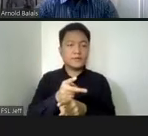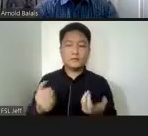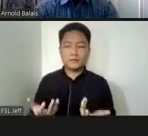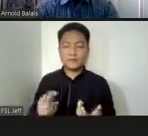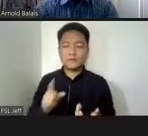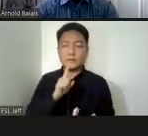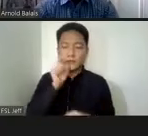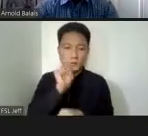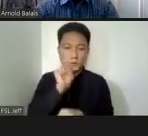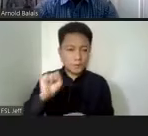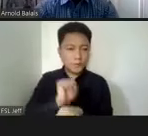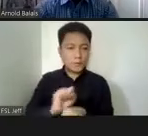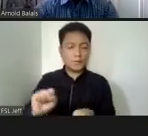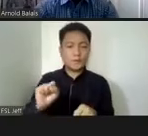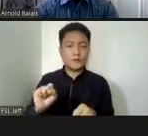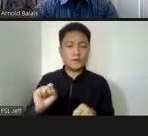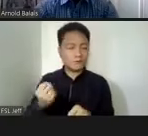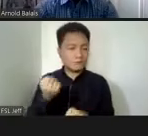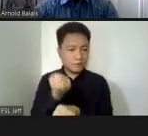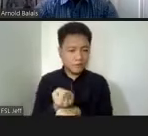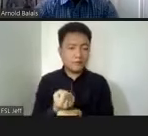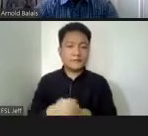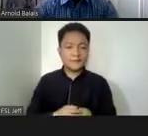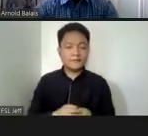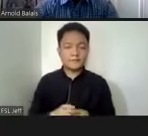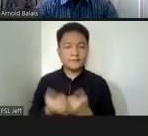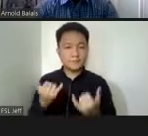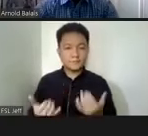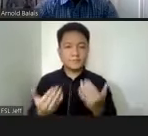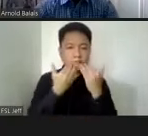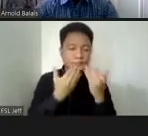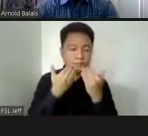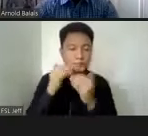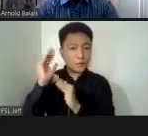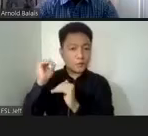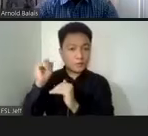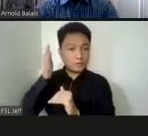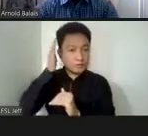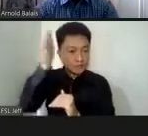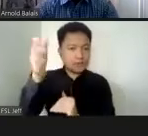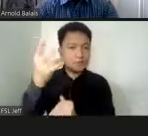lines. Thank you. Bye-bye. Mikey,